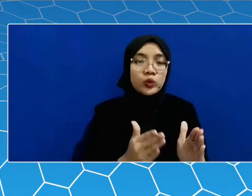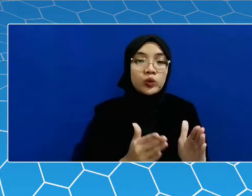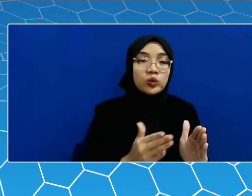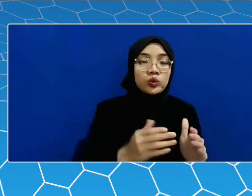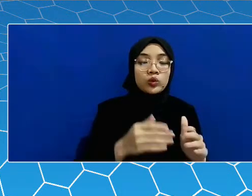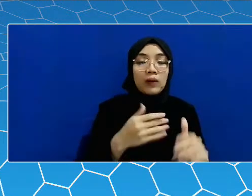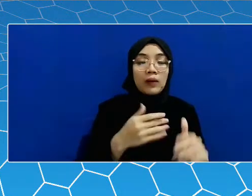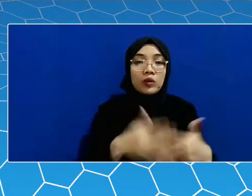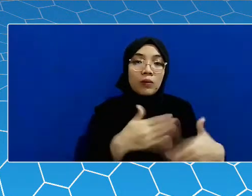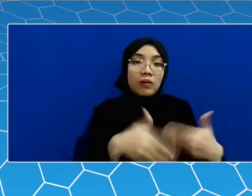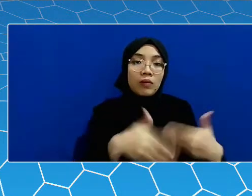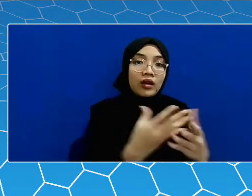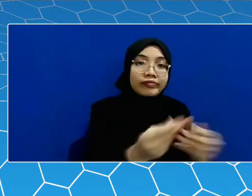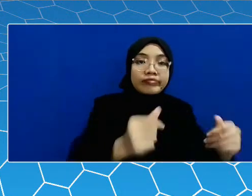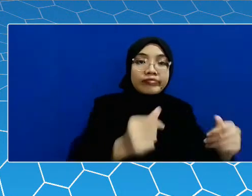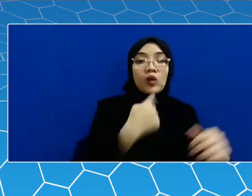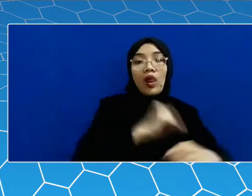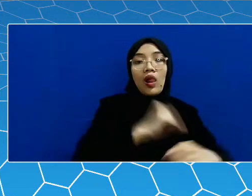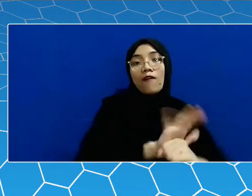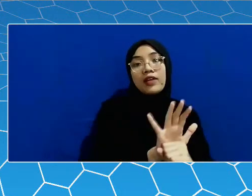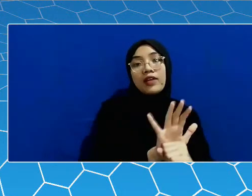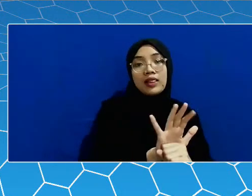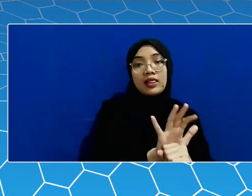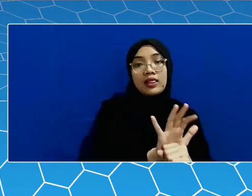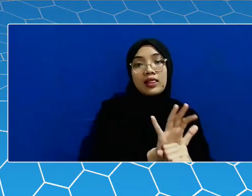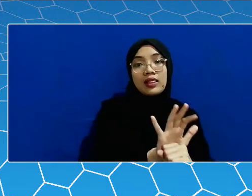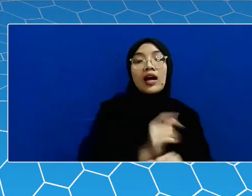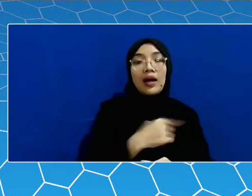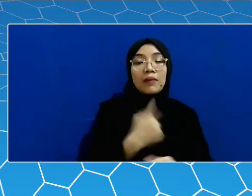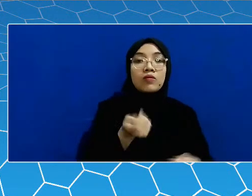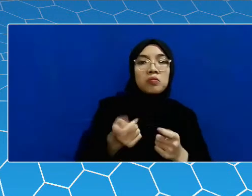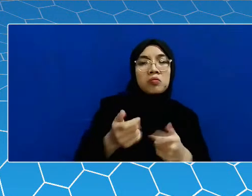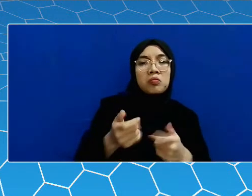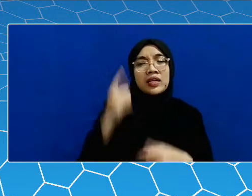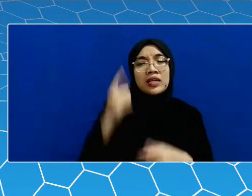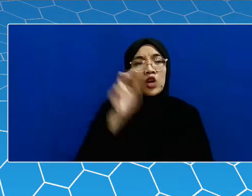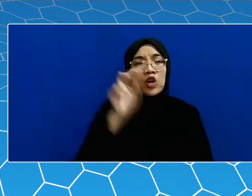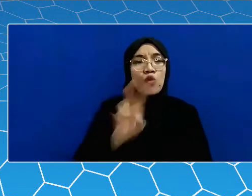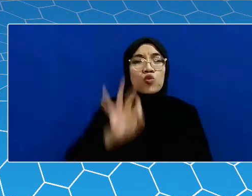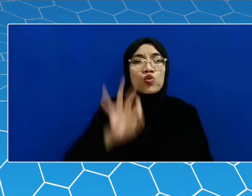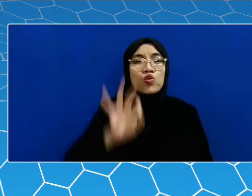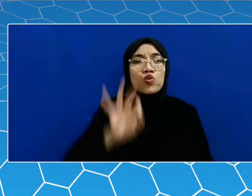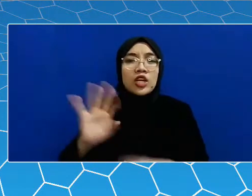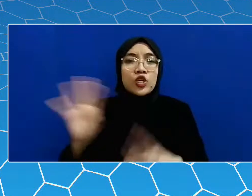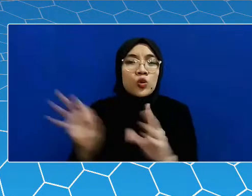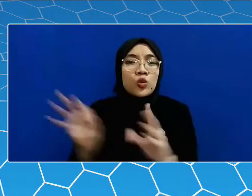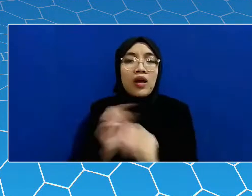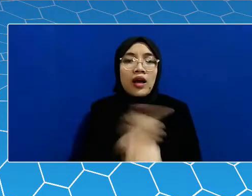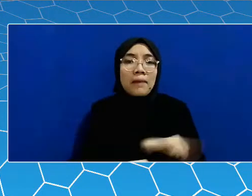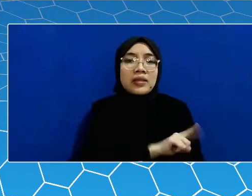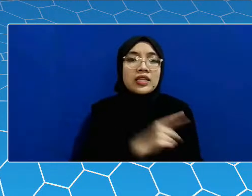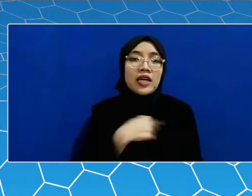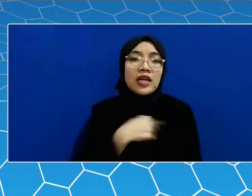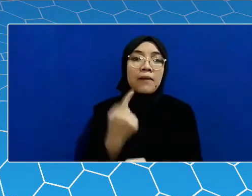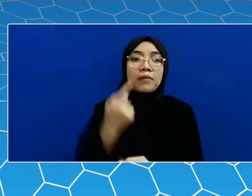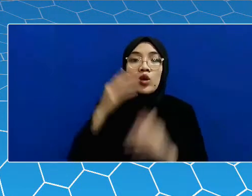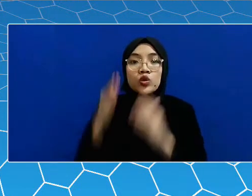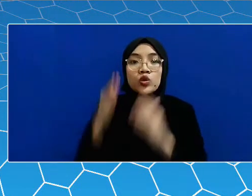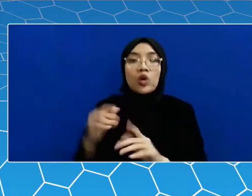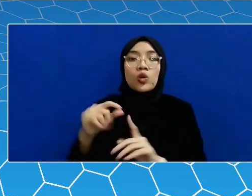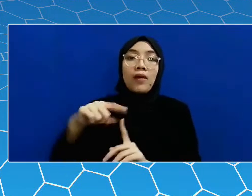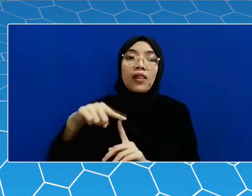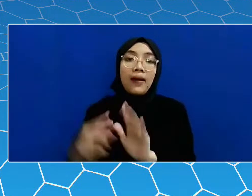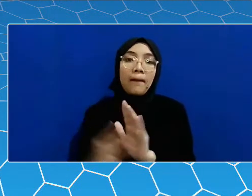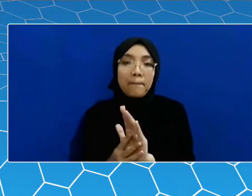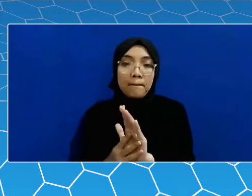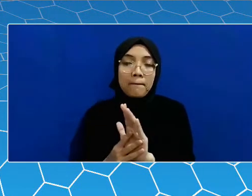COVID as well. We only running 20% of our capacity for the NCDs, basically the outpatient and clinic. But